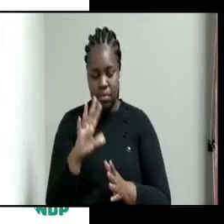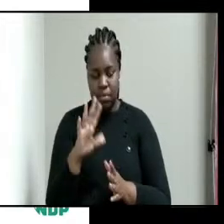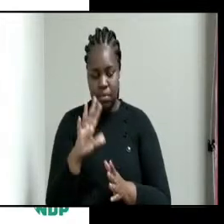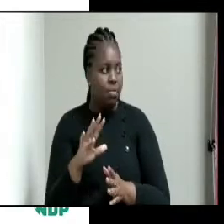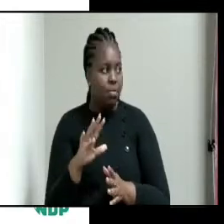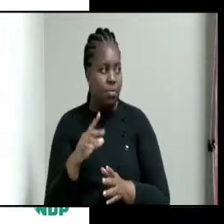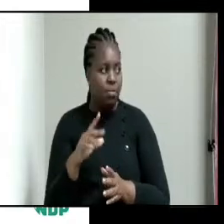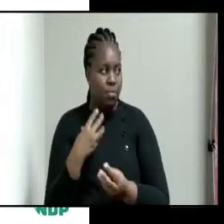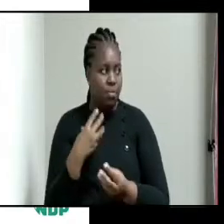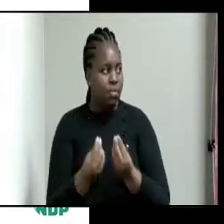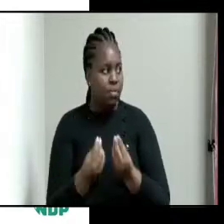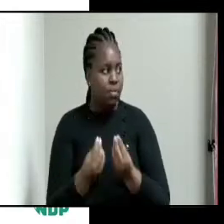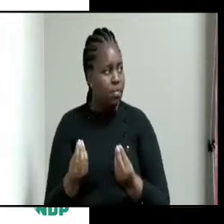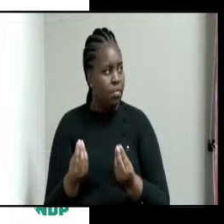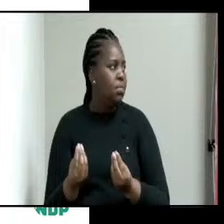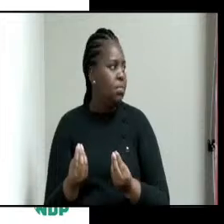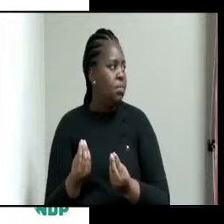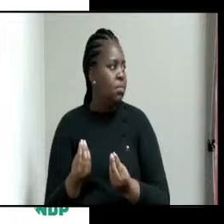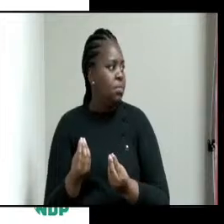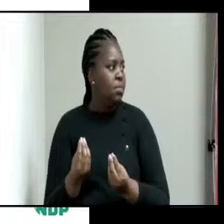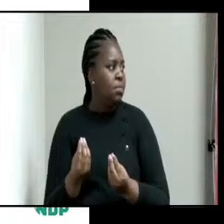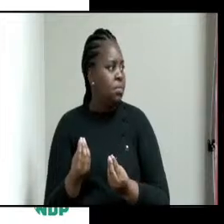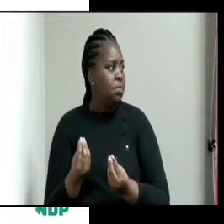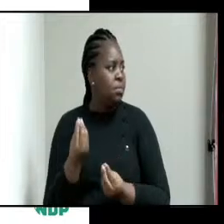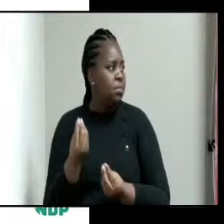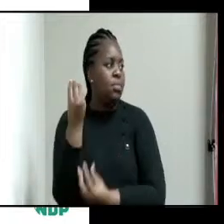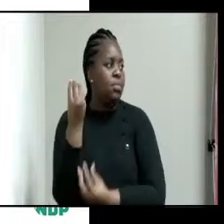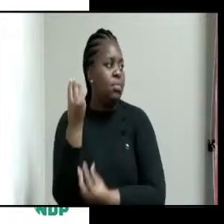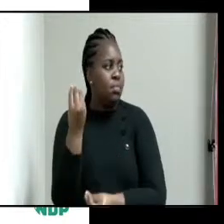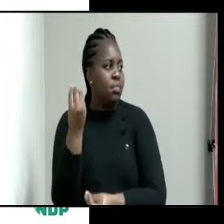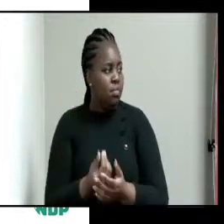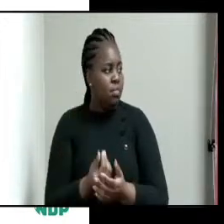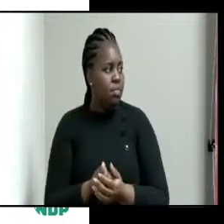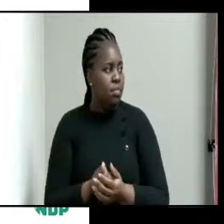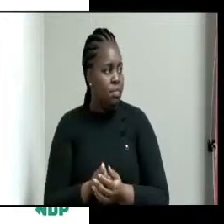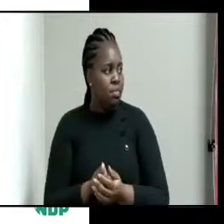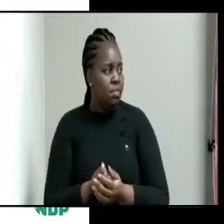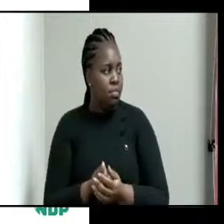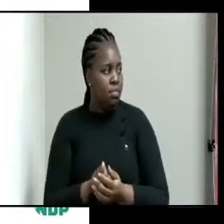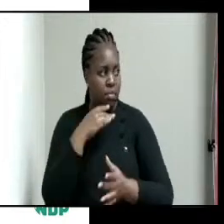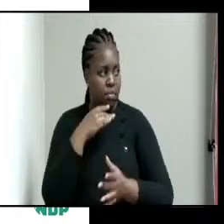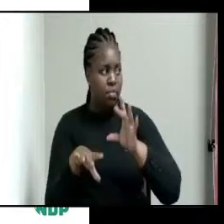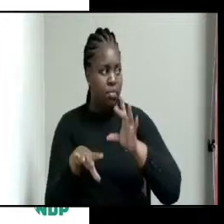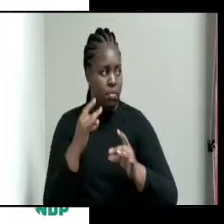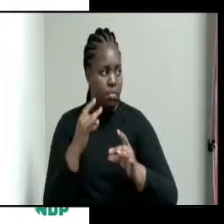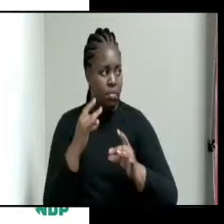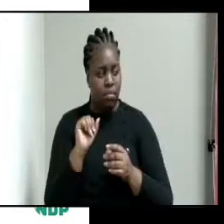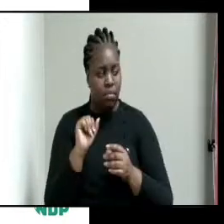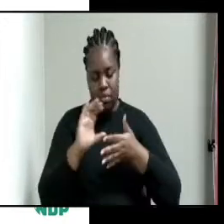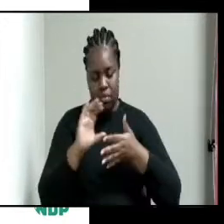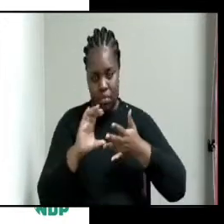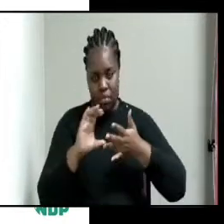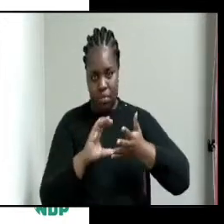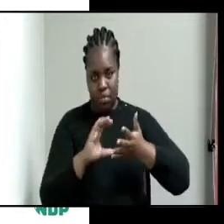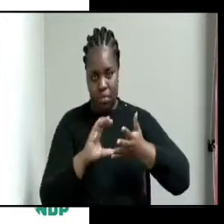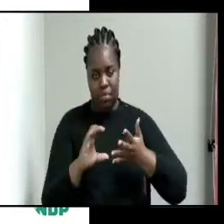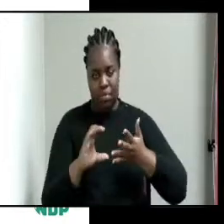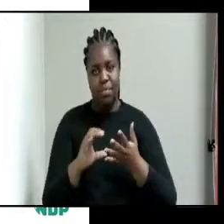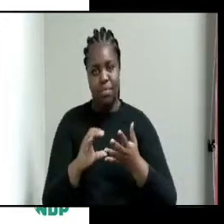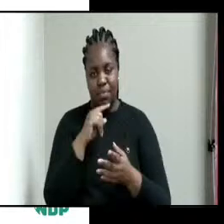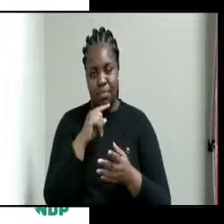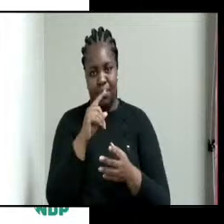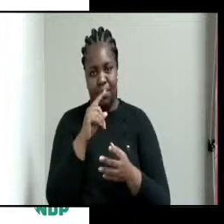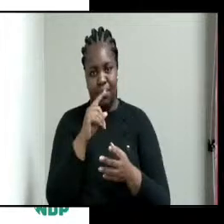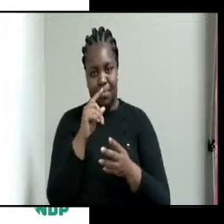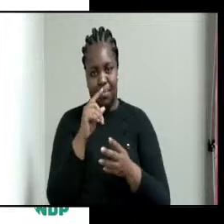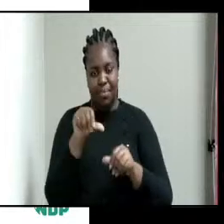multidimensional child poverty status across all age groups, analyzed by demographic characteristics, geographic